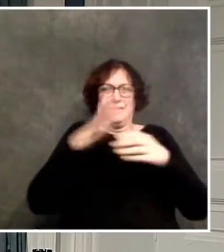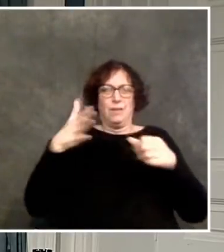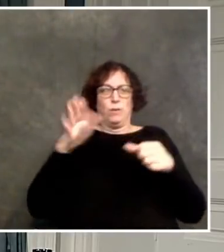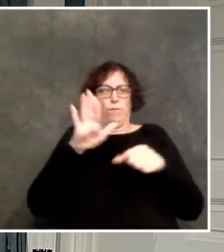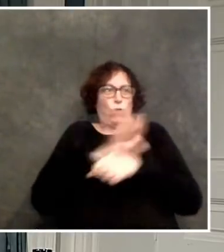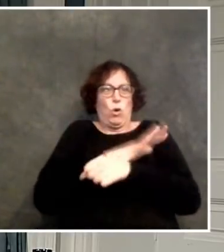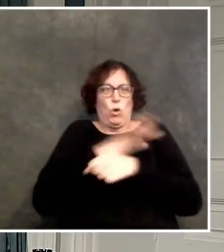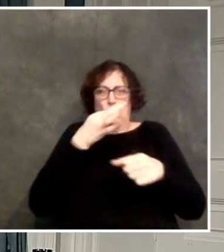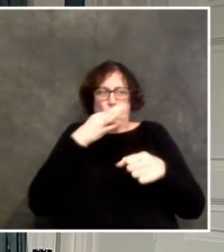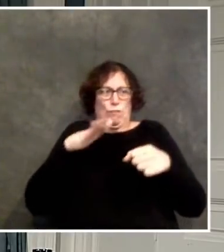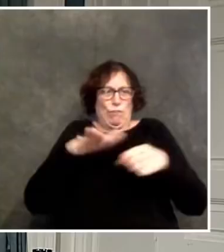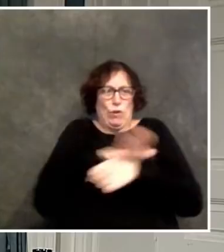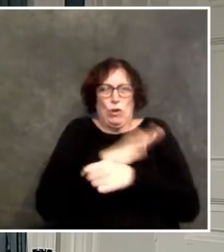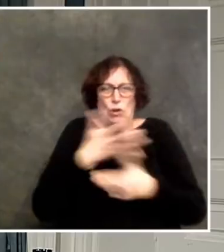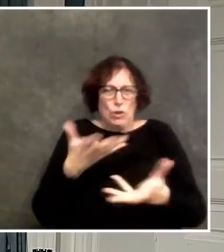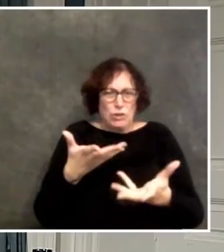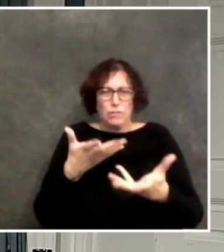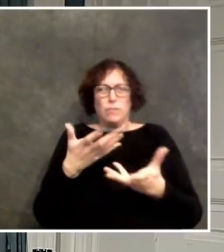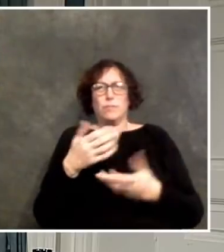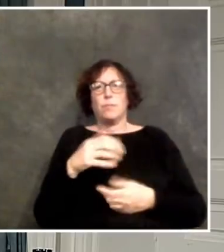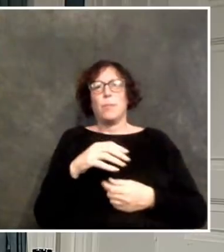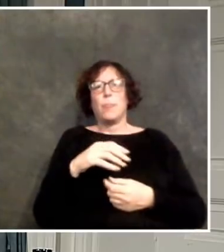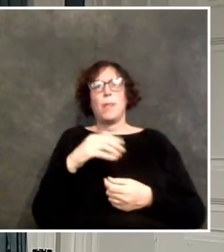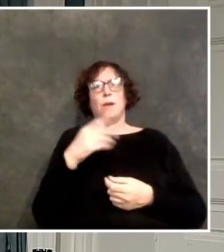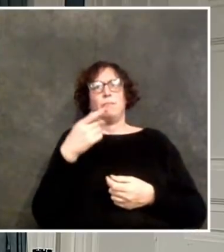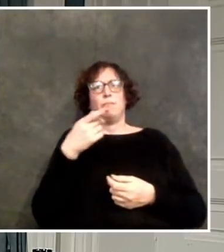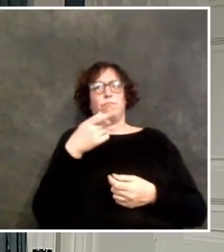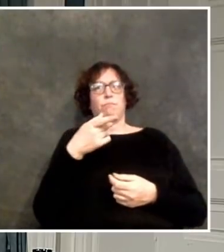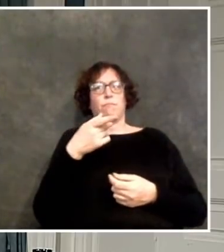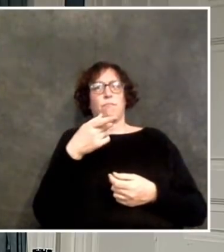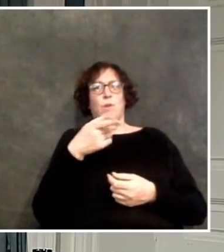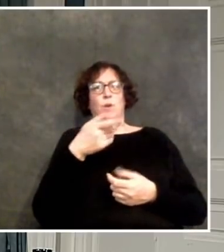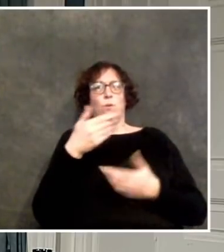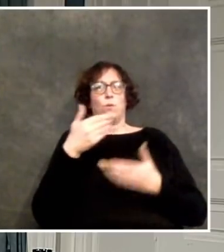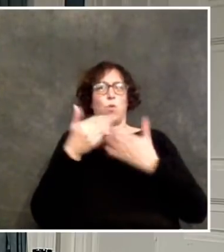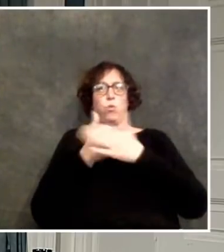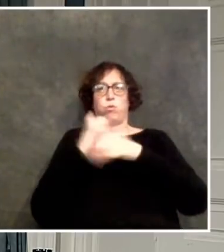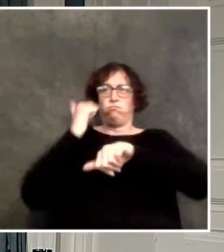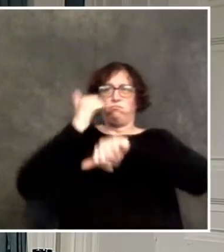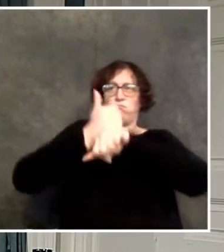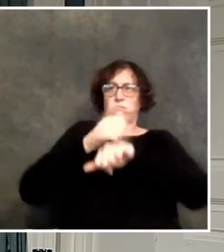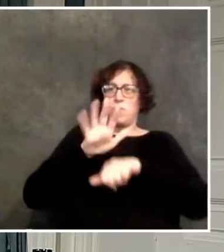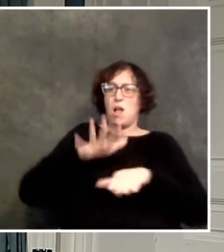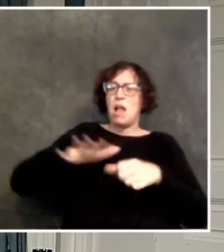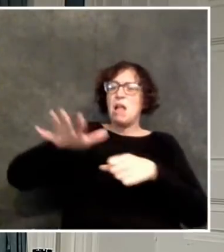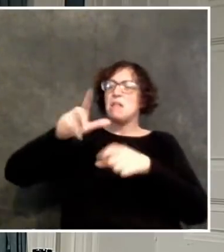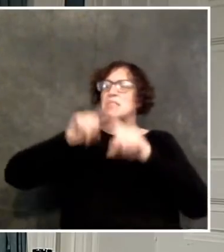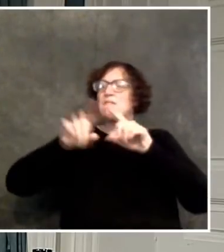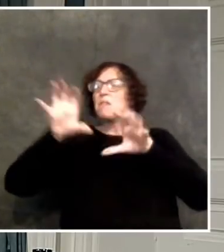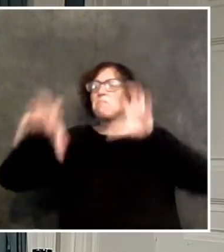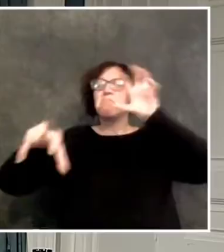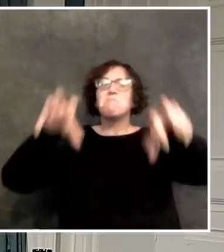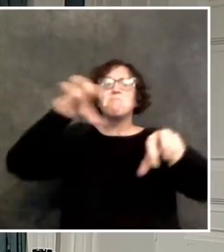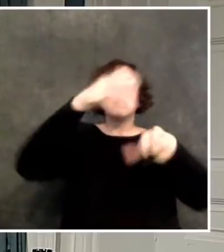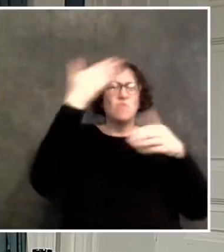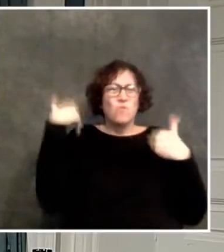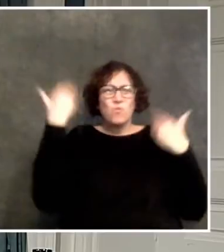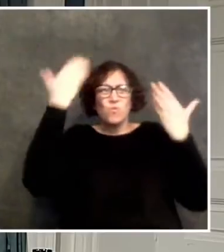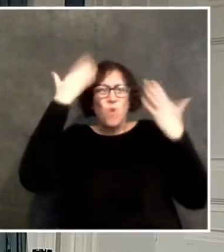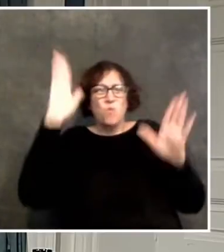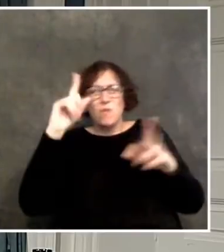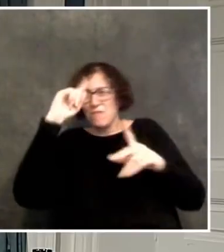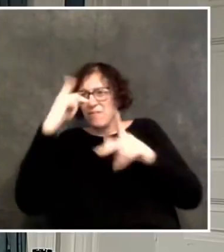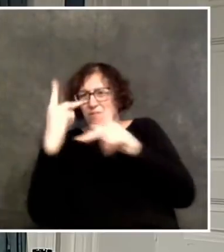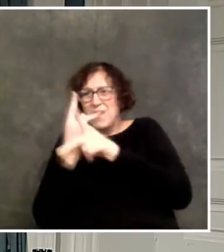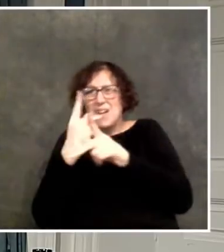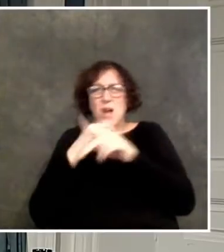be ICU beds. And the health department doesn't disclose how many supplies it sends to local hospitals. So there's really no way of